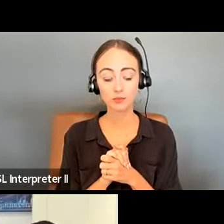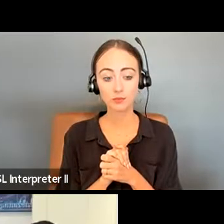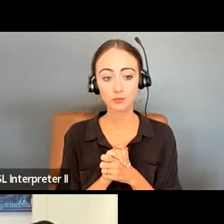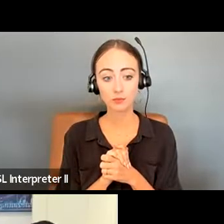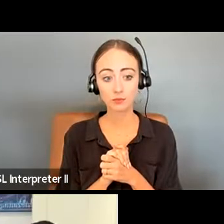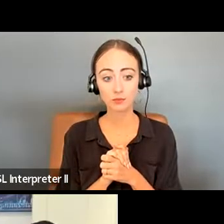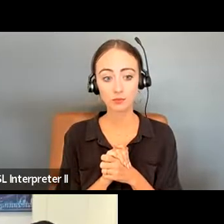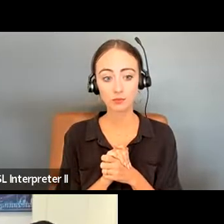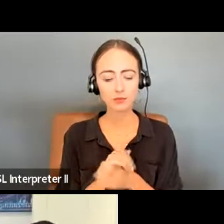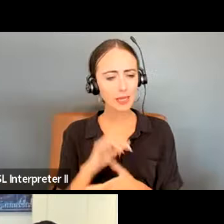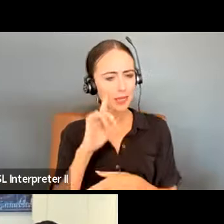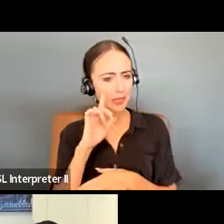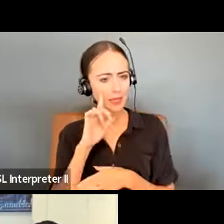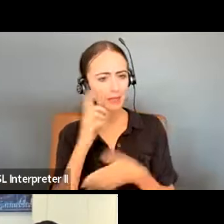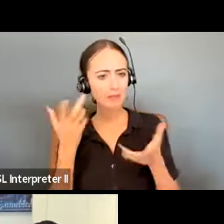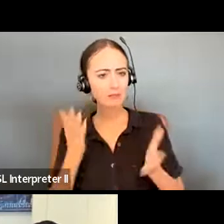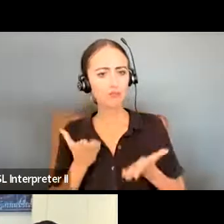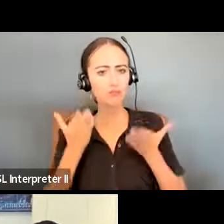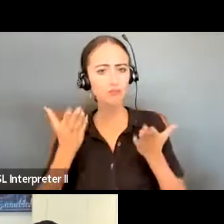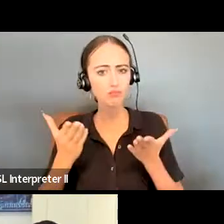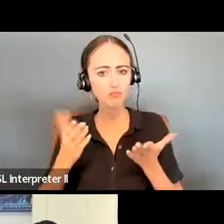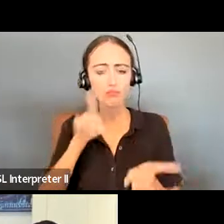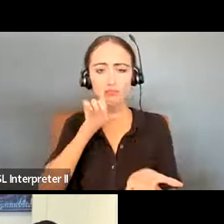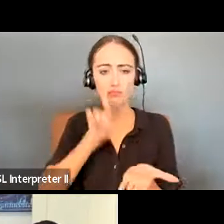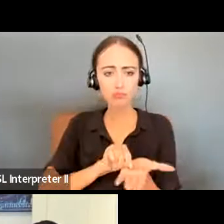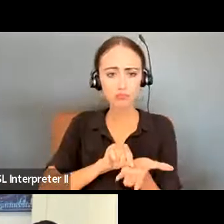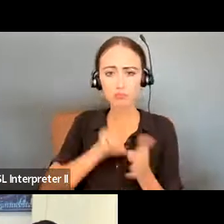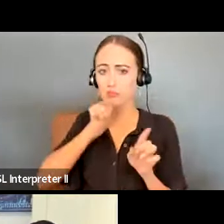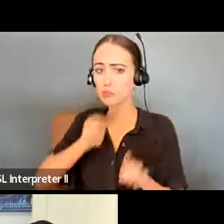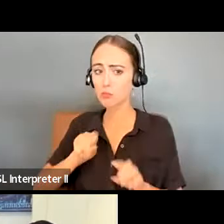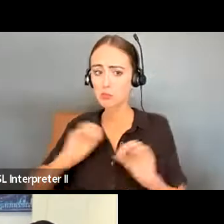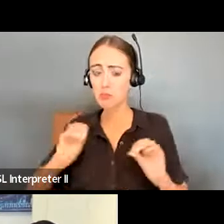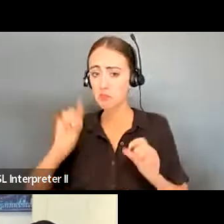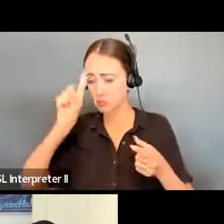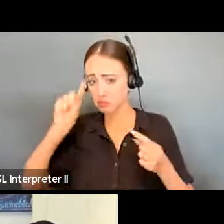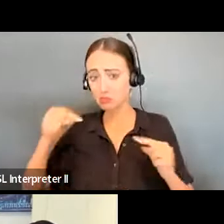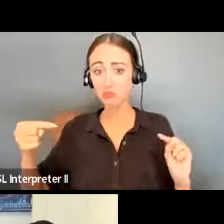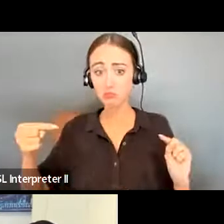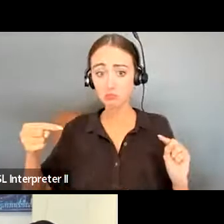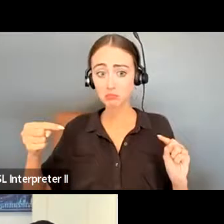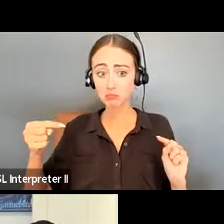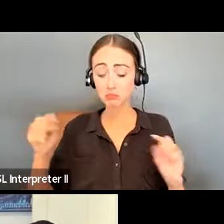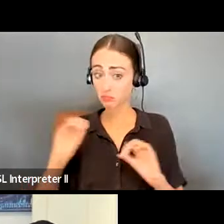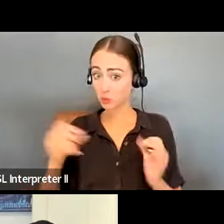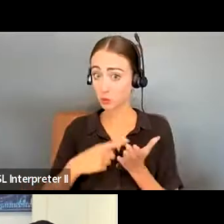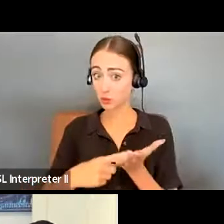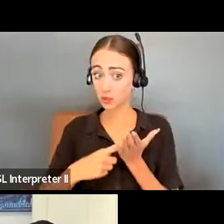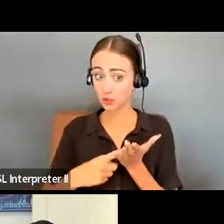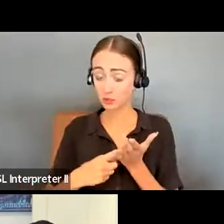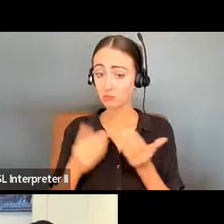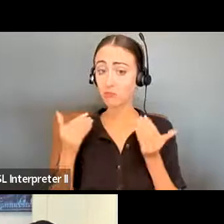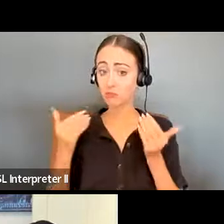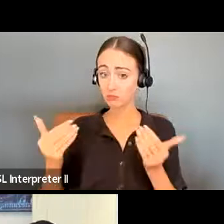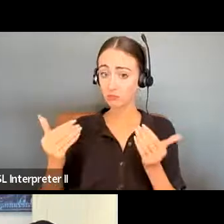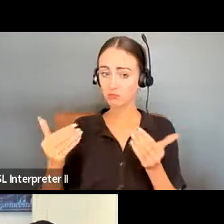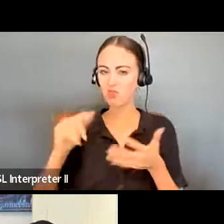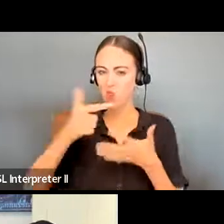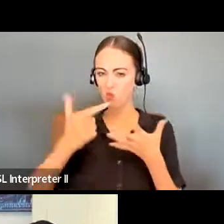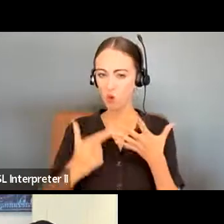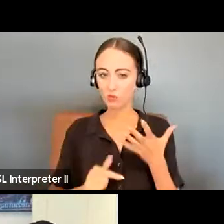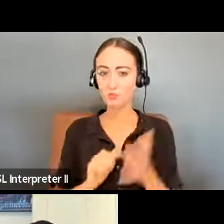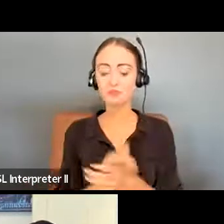If there's, I think I already moved to both the print and report without objection. If there's no further discussion, Mr. Cash, would you call the